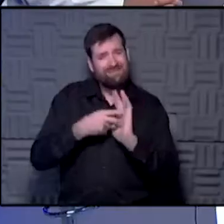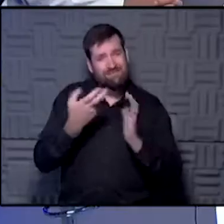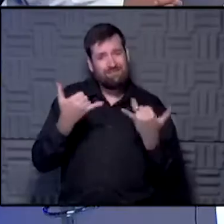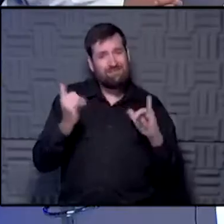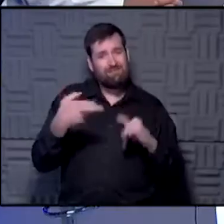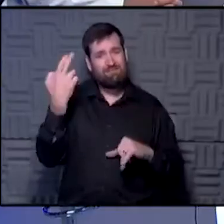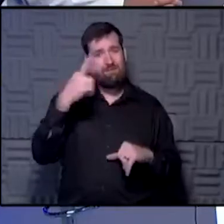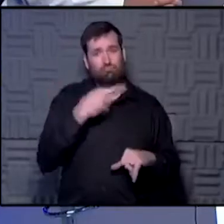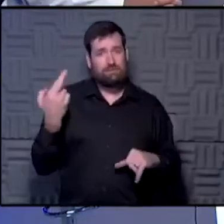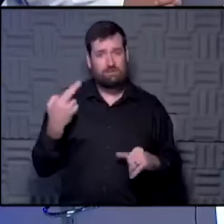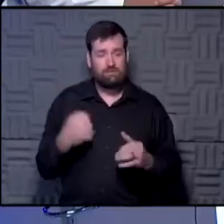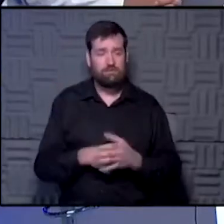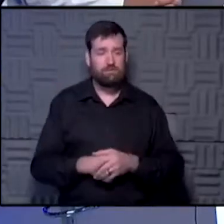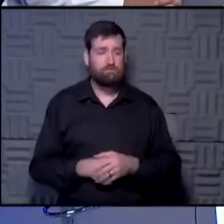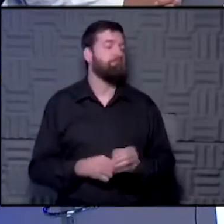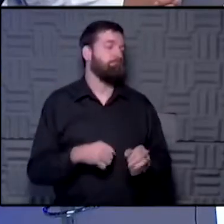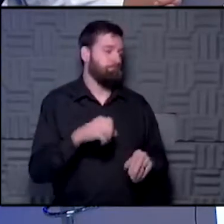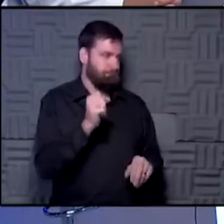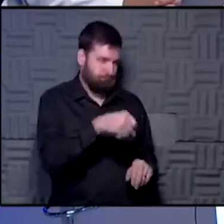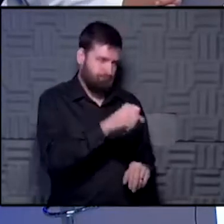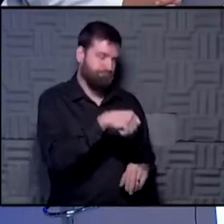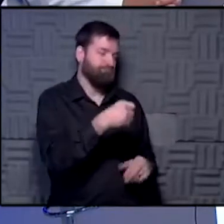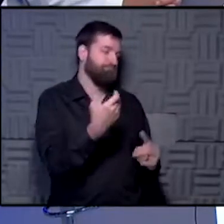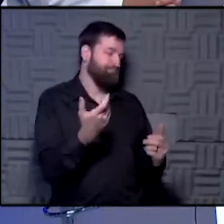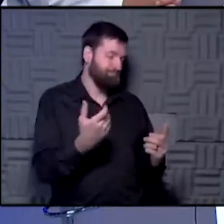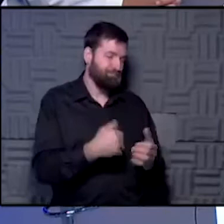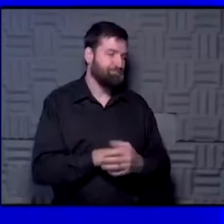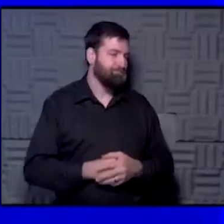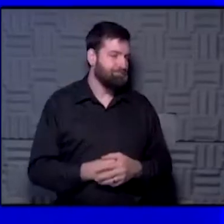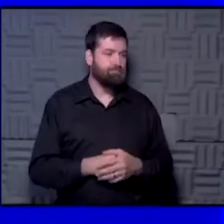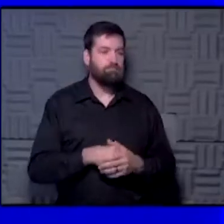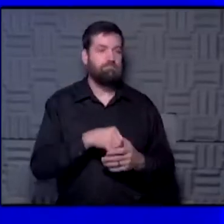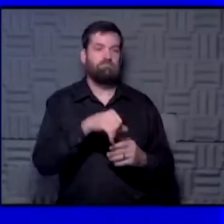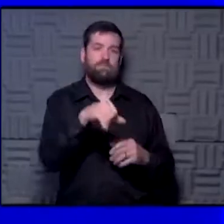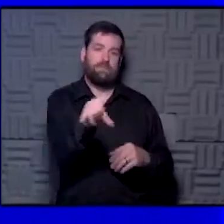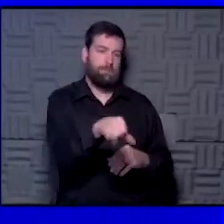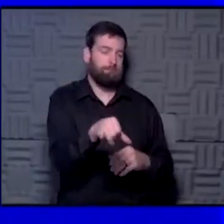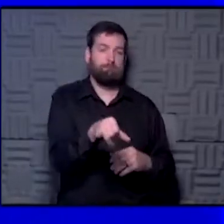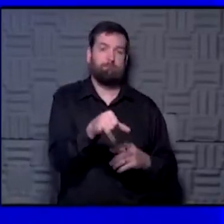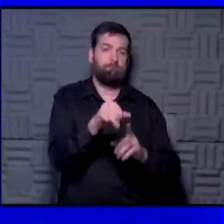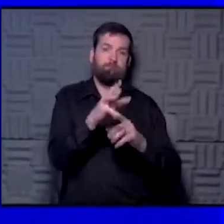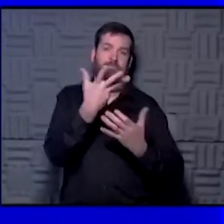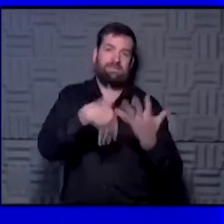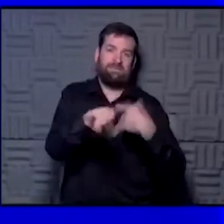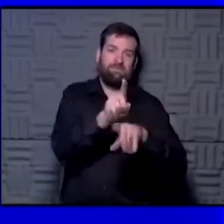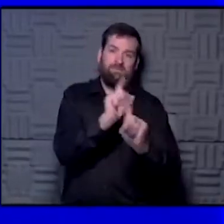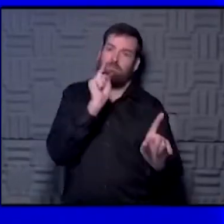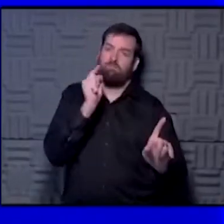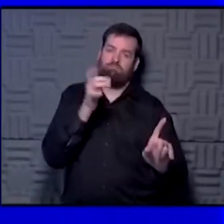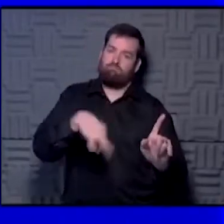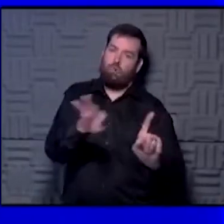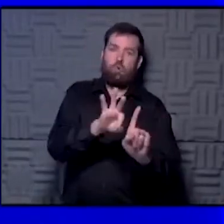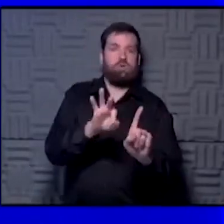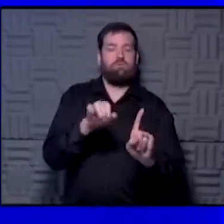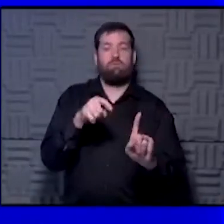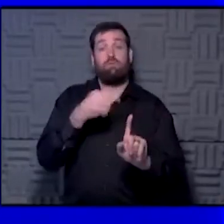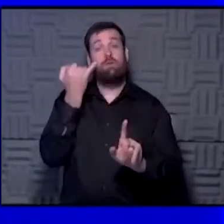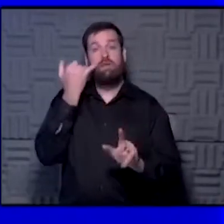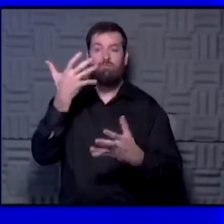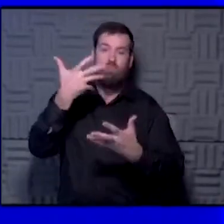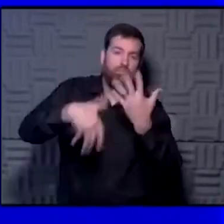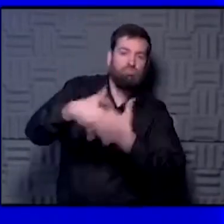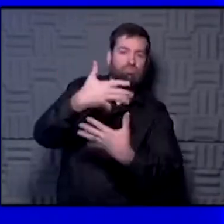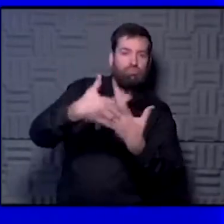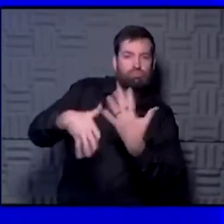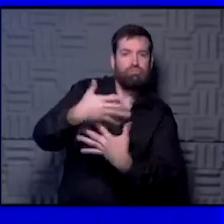risk. Yeah, I mean, I think you adhere to the same things, especially distancing outside. Certainly if you're congregated